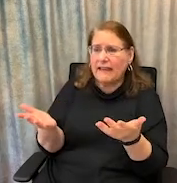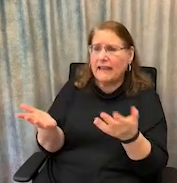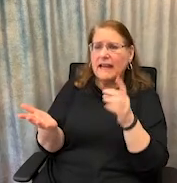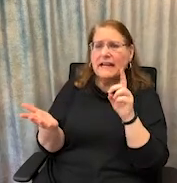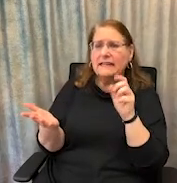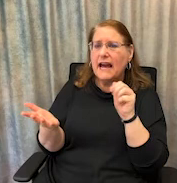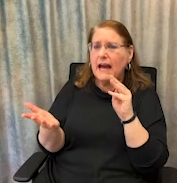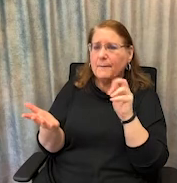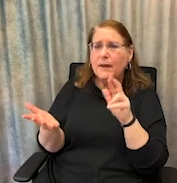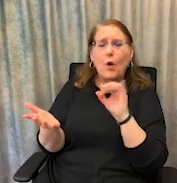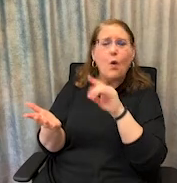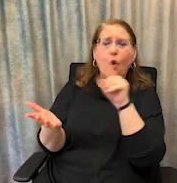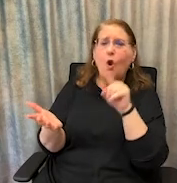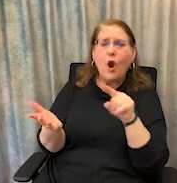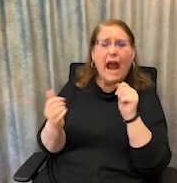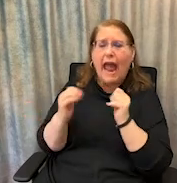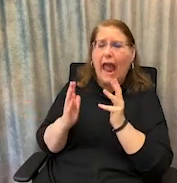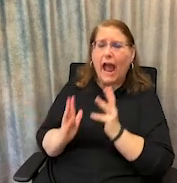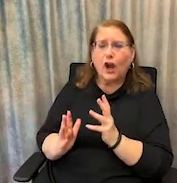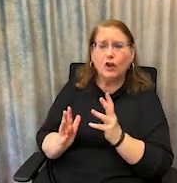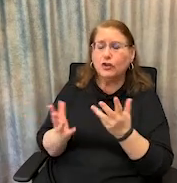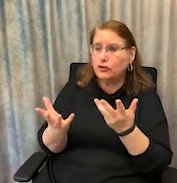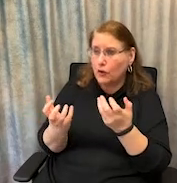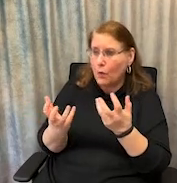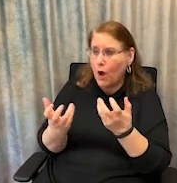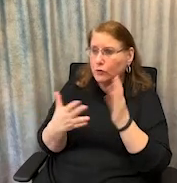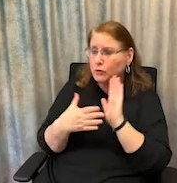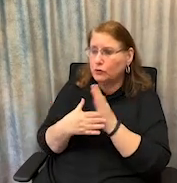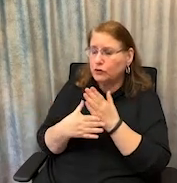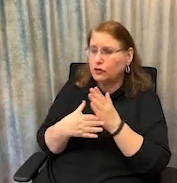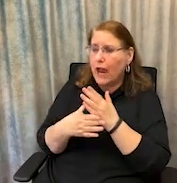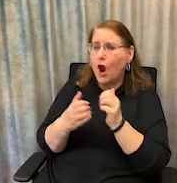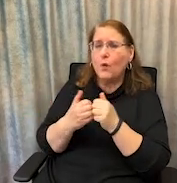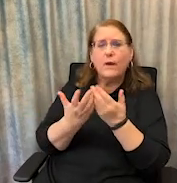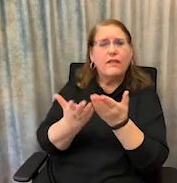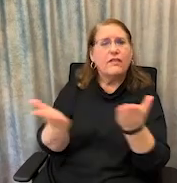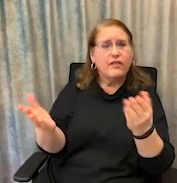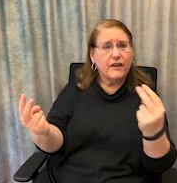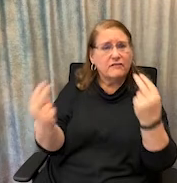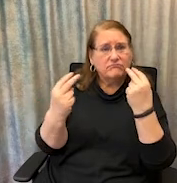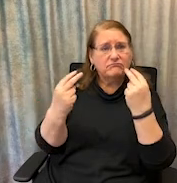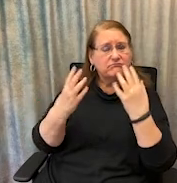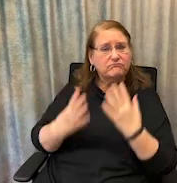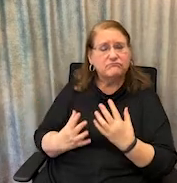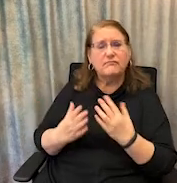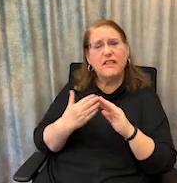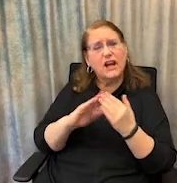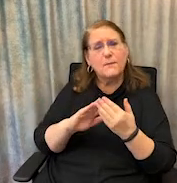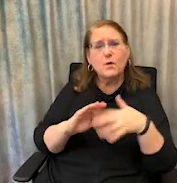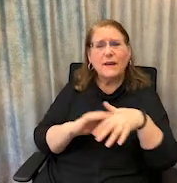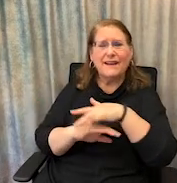anything Damir or the actors that you'd like to share with the